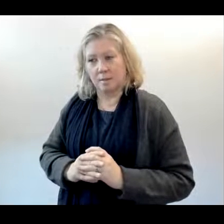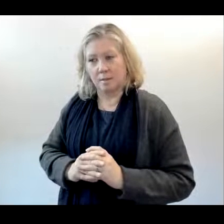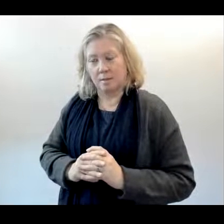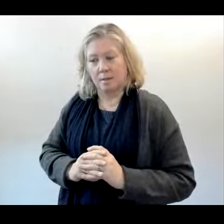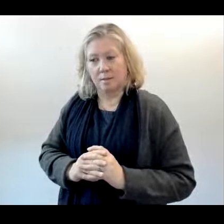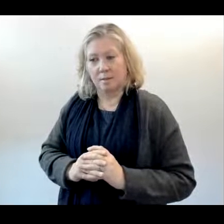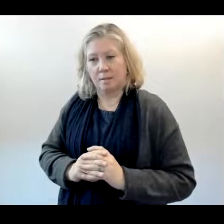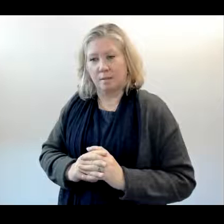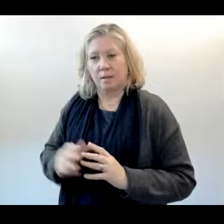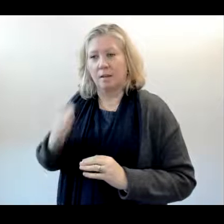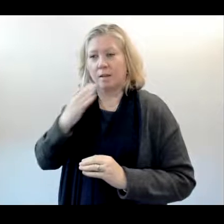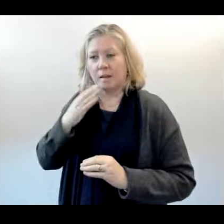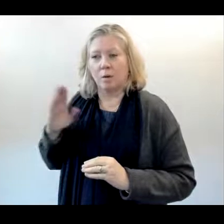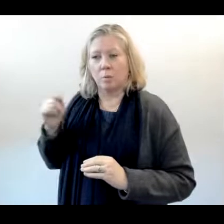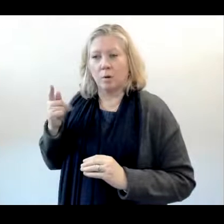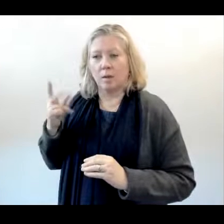Thank you, Brandon.